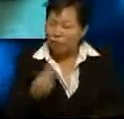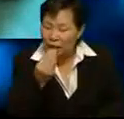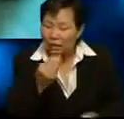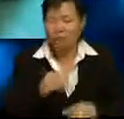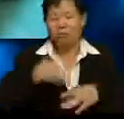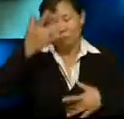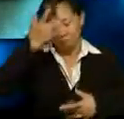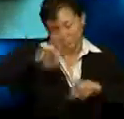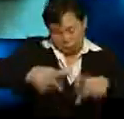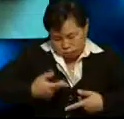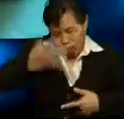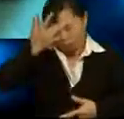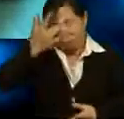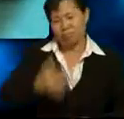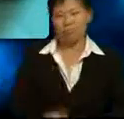infected.